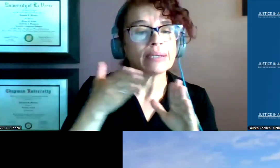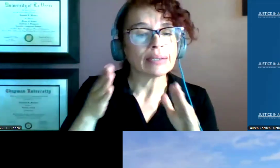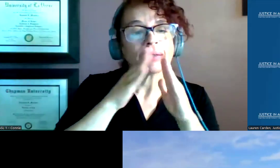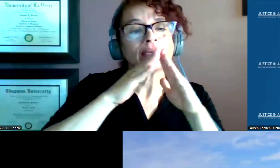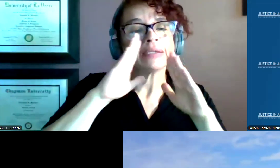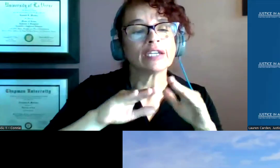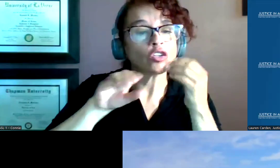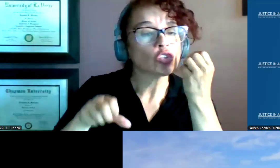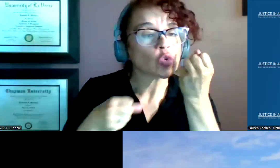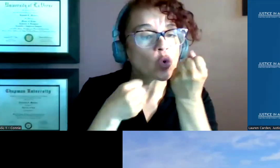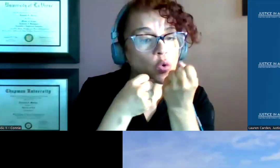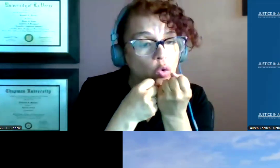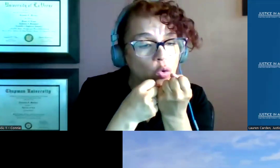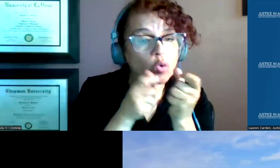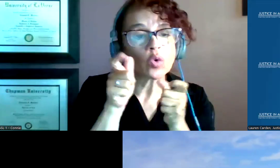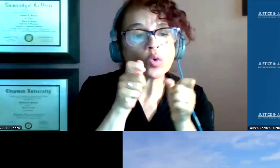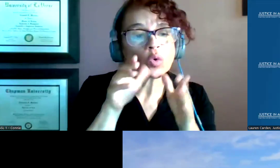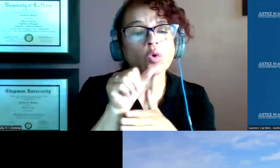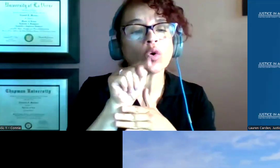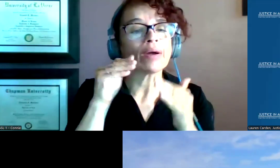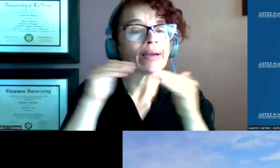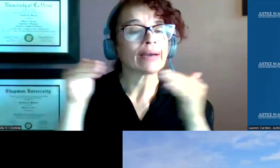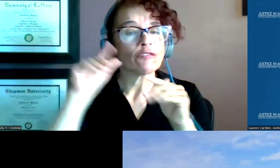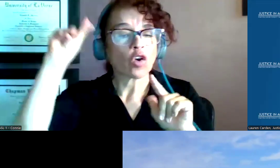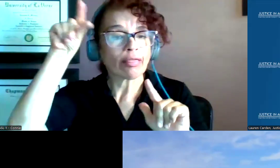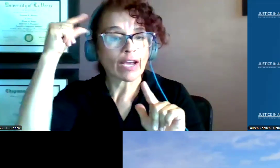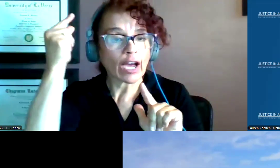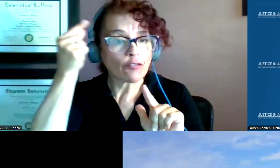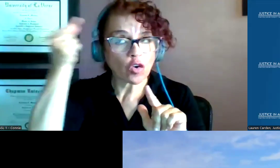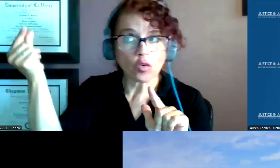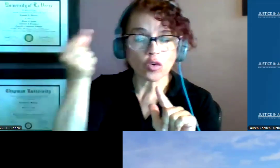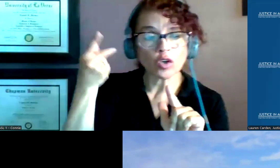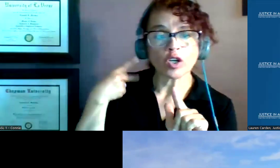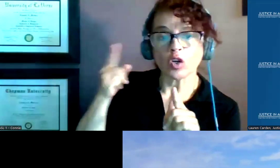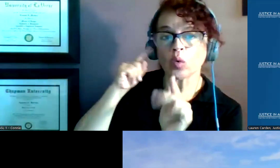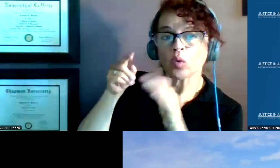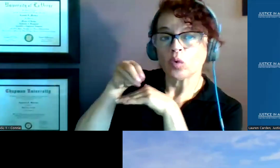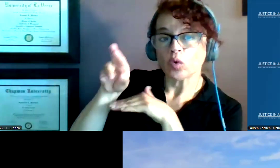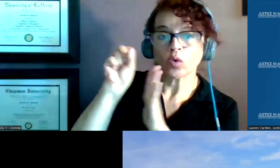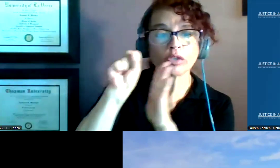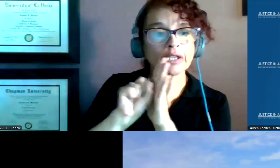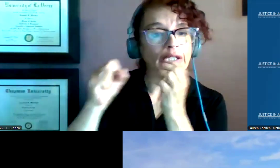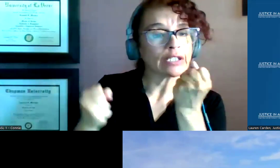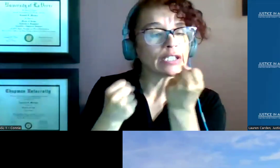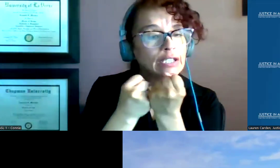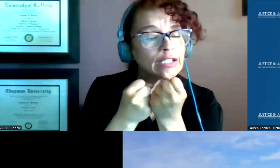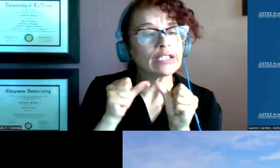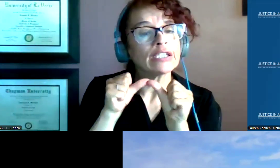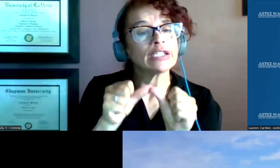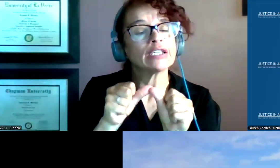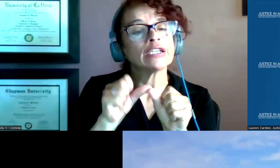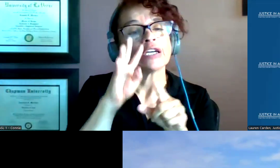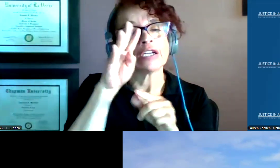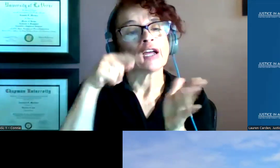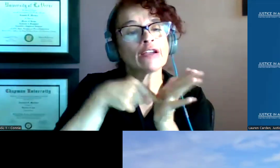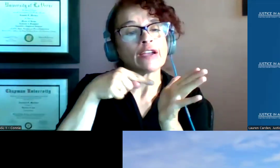housing supports through coordination at all levels of government. So we are recommending that the state support continued investment in